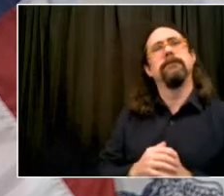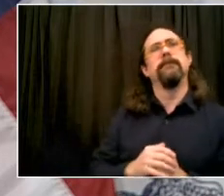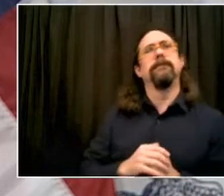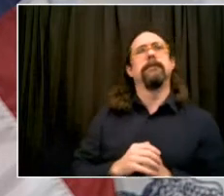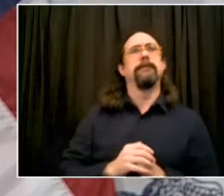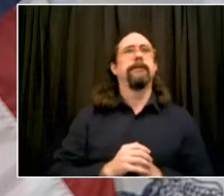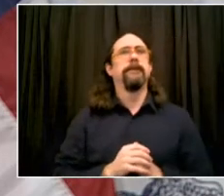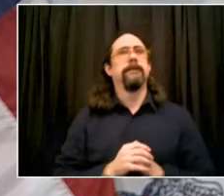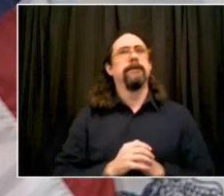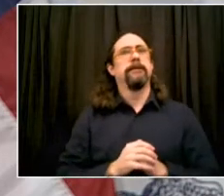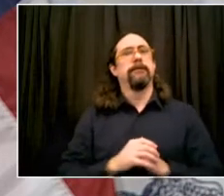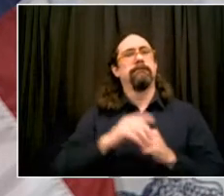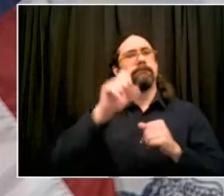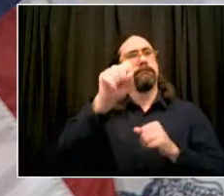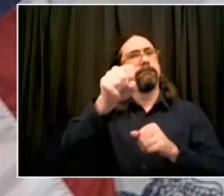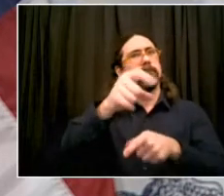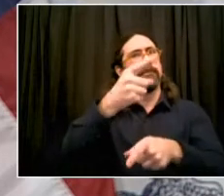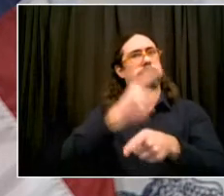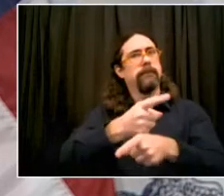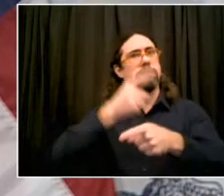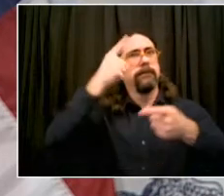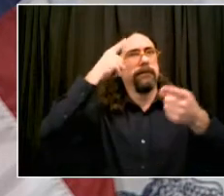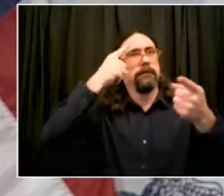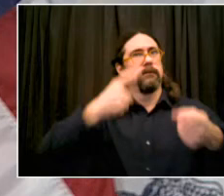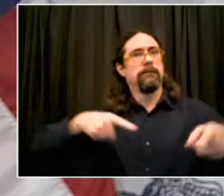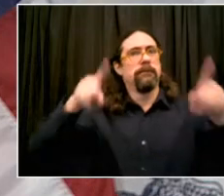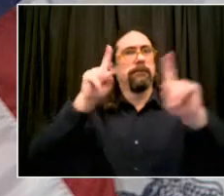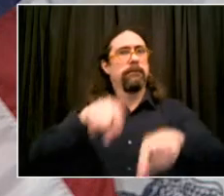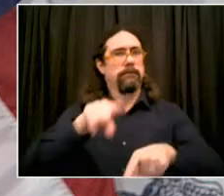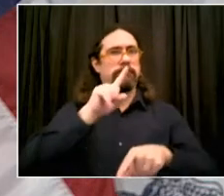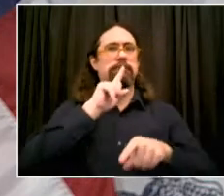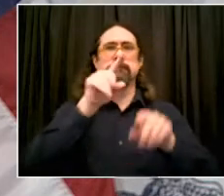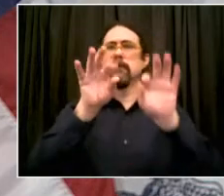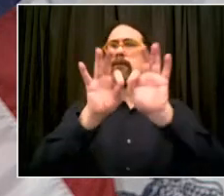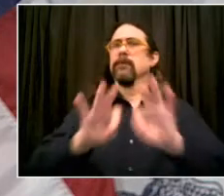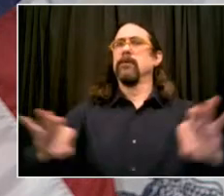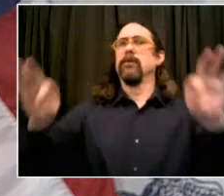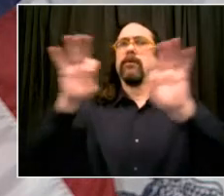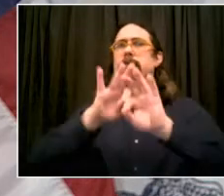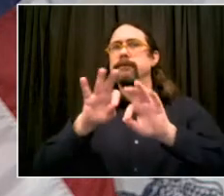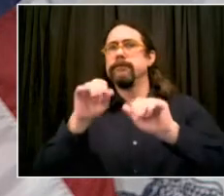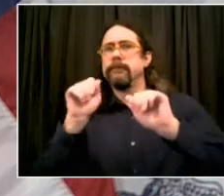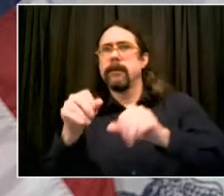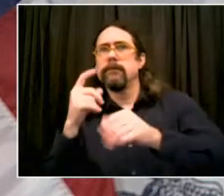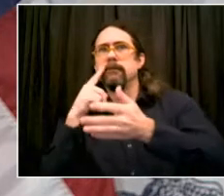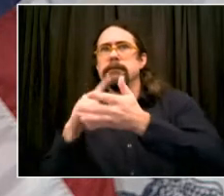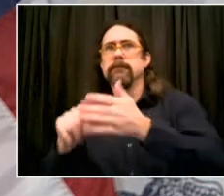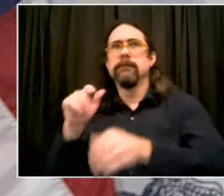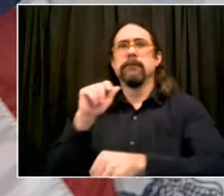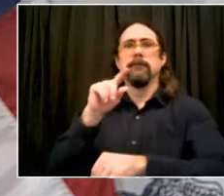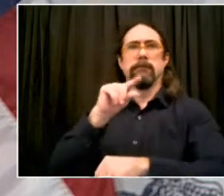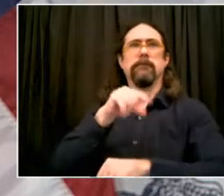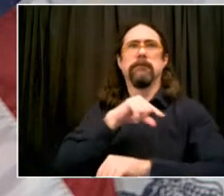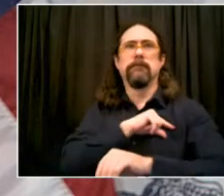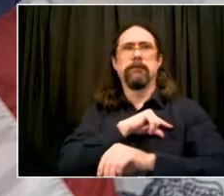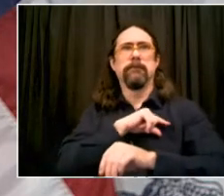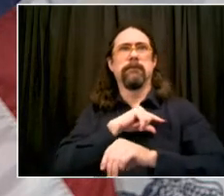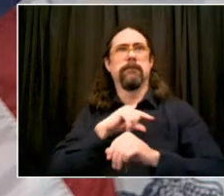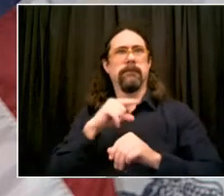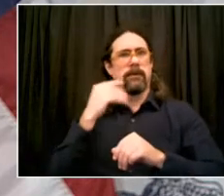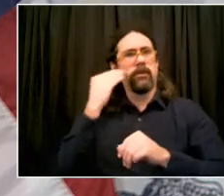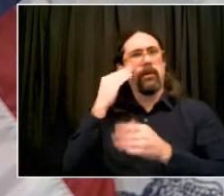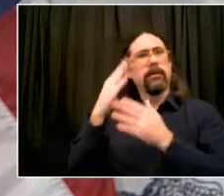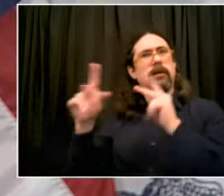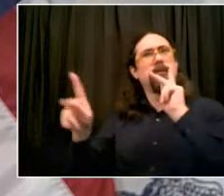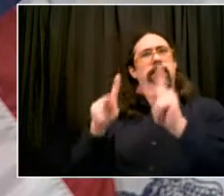conditions who are just scared to death right now. And again, even a first vaccination is going to